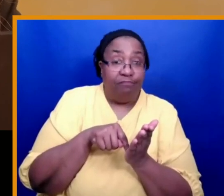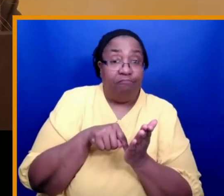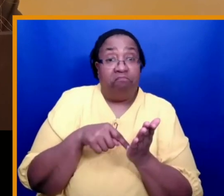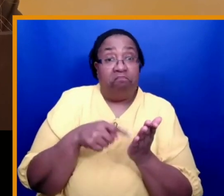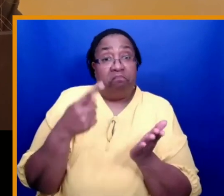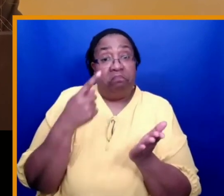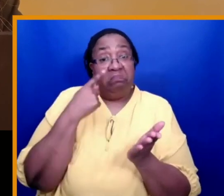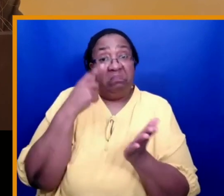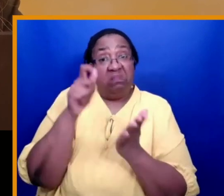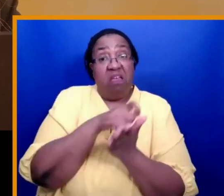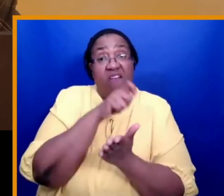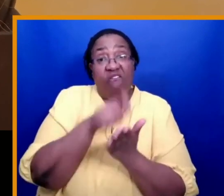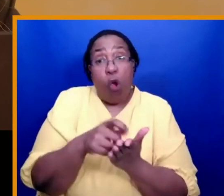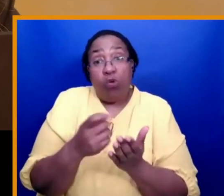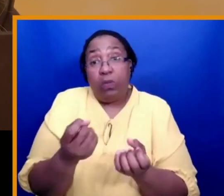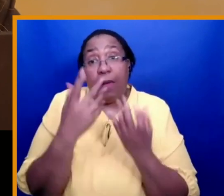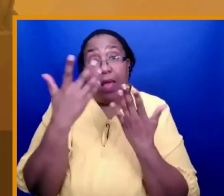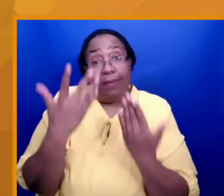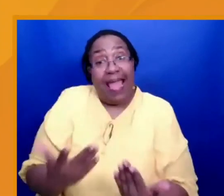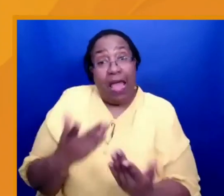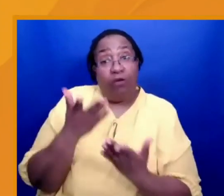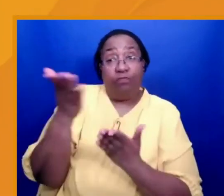vote coming up now in your polling tab.